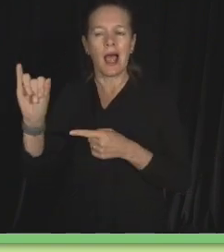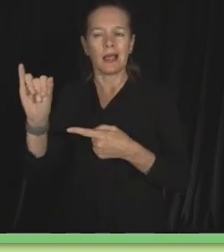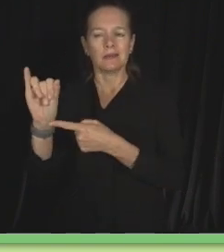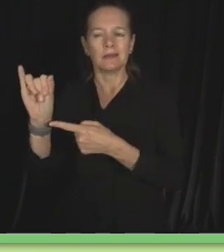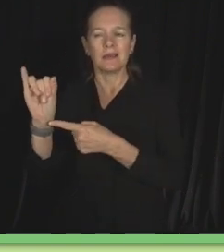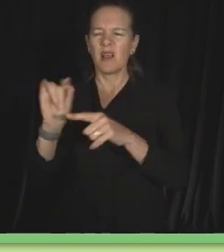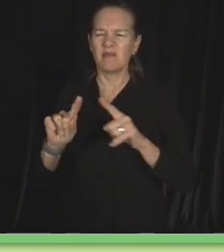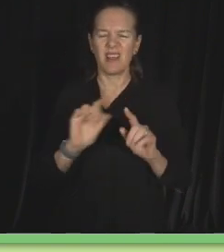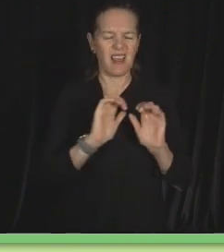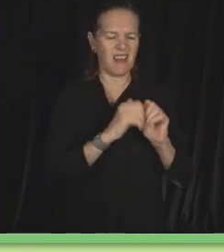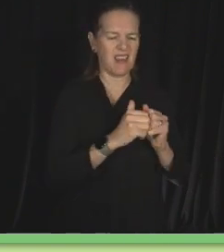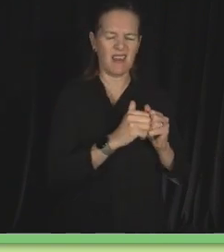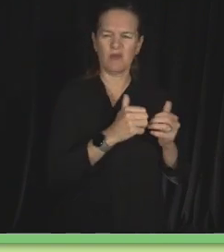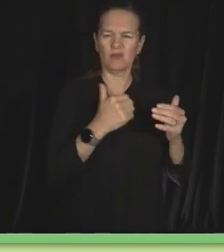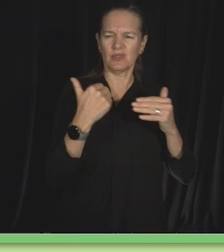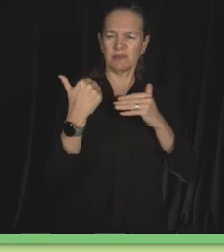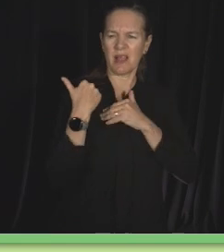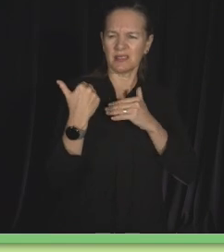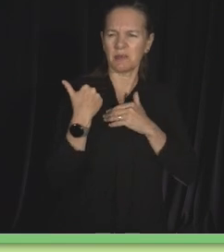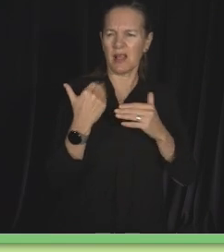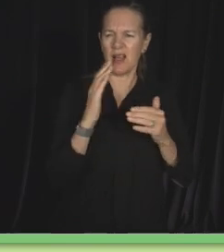in a responsible and scalable manner.